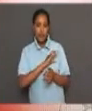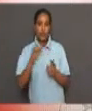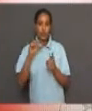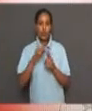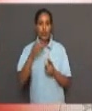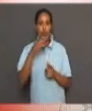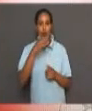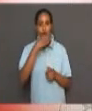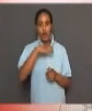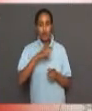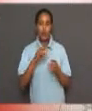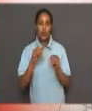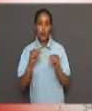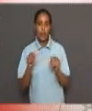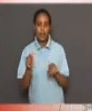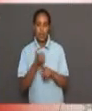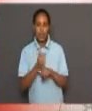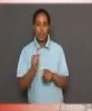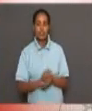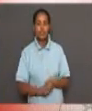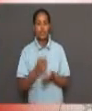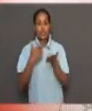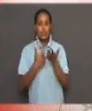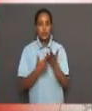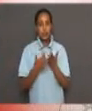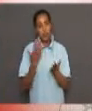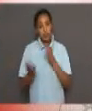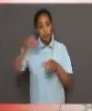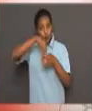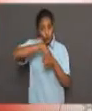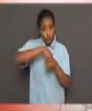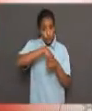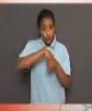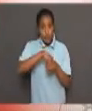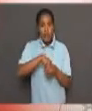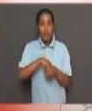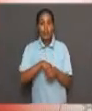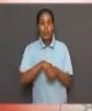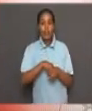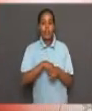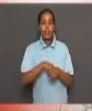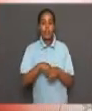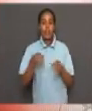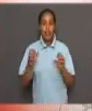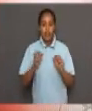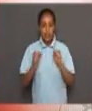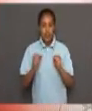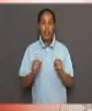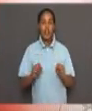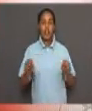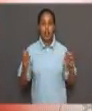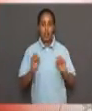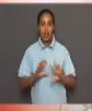to a host of metals. This might include added strength, lightness,